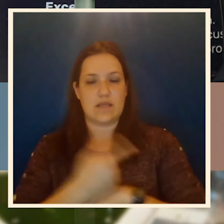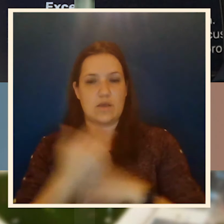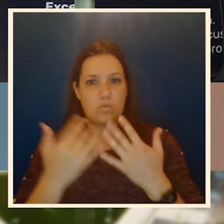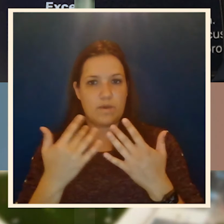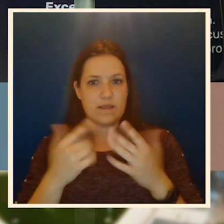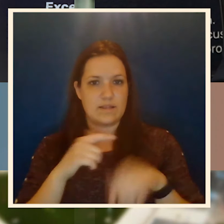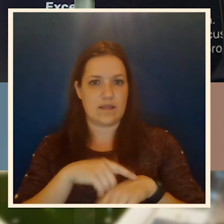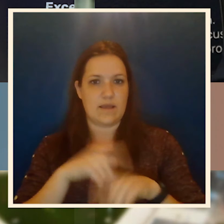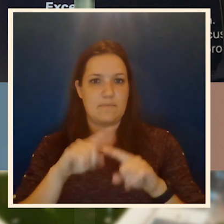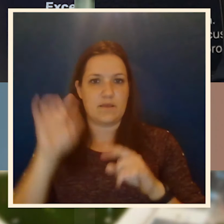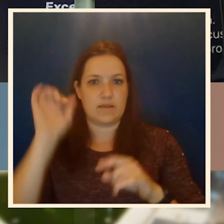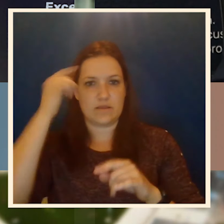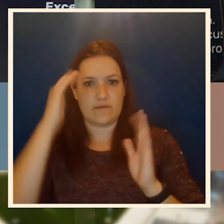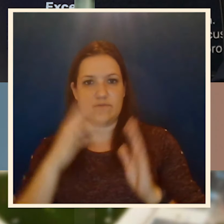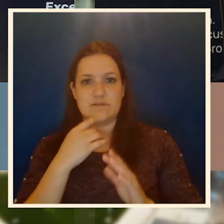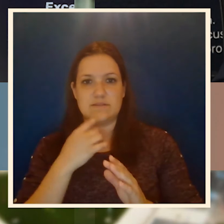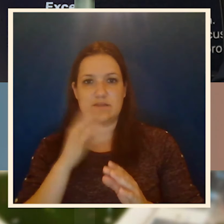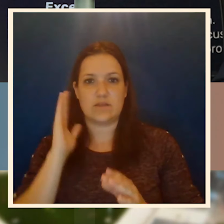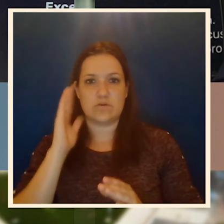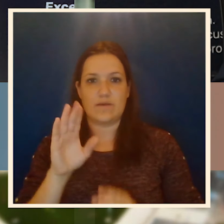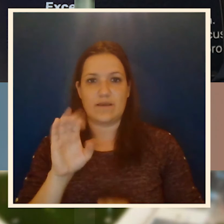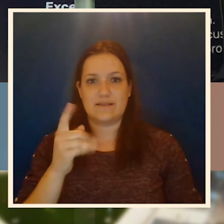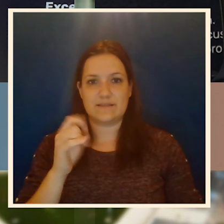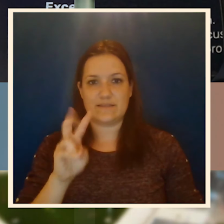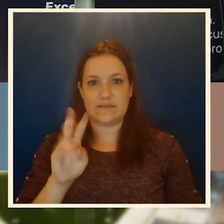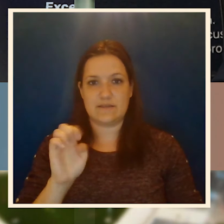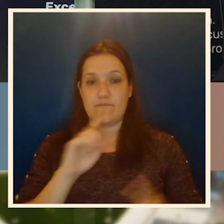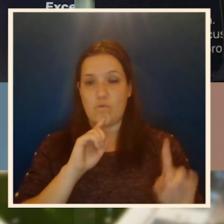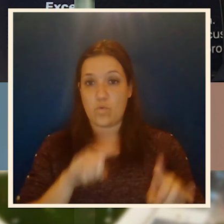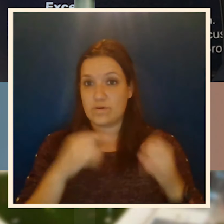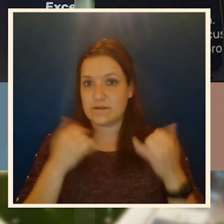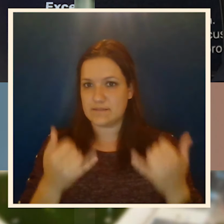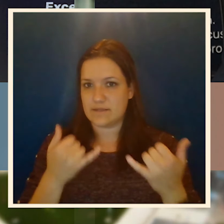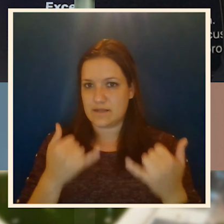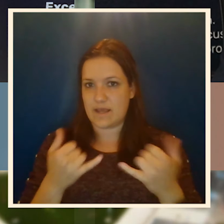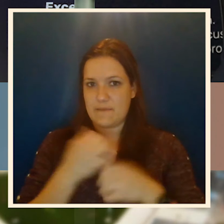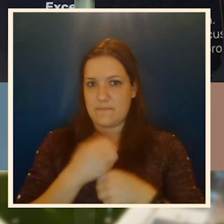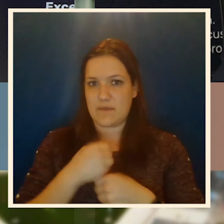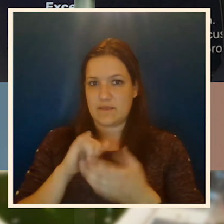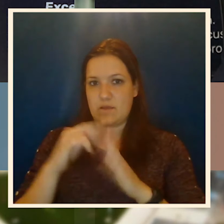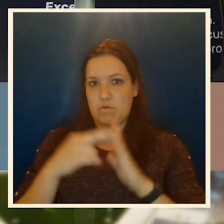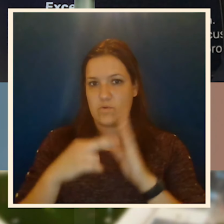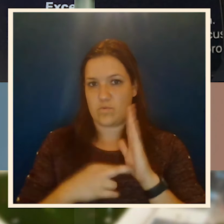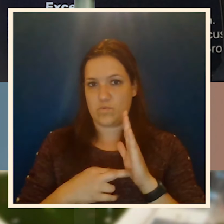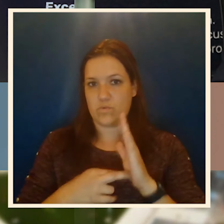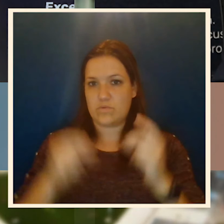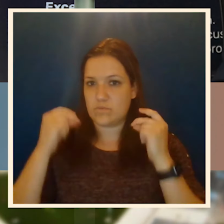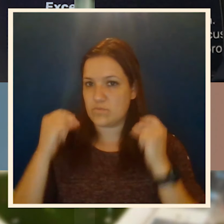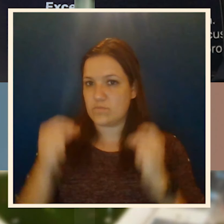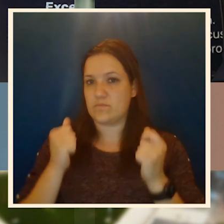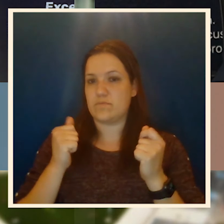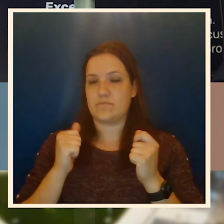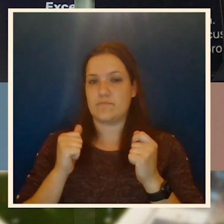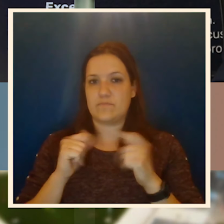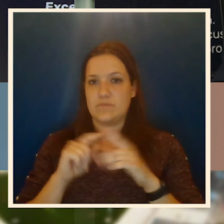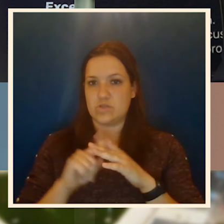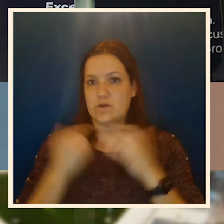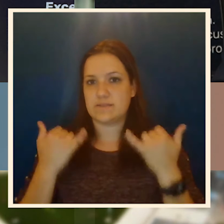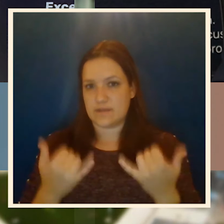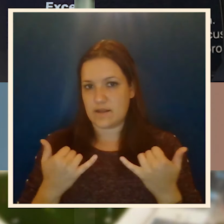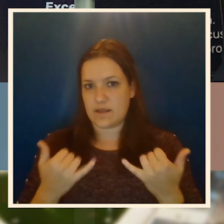if the commission agreed to do that, there would be a 10-day waiting period. But the governor said that he's going to issue an executive order